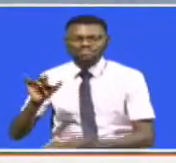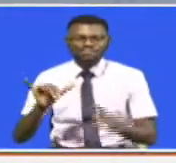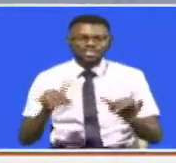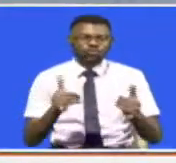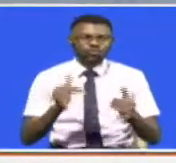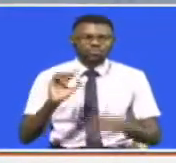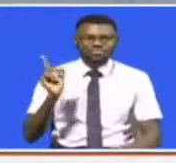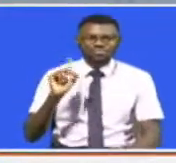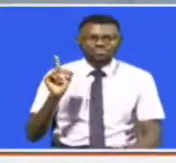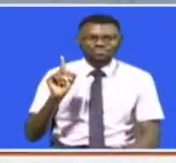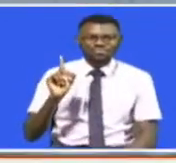is